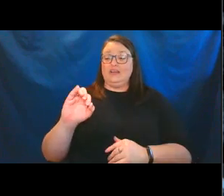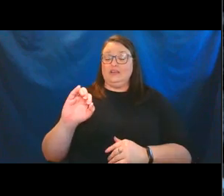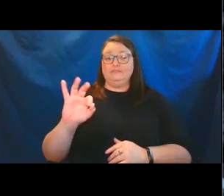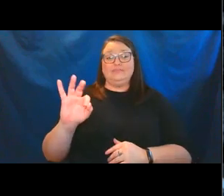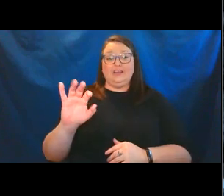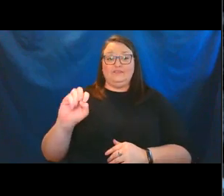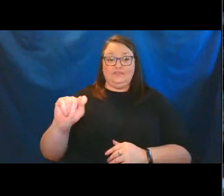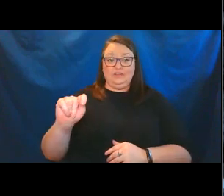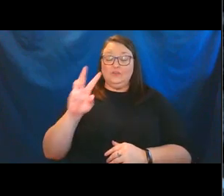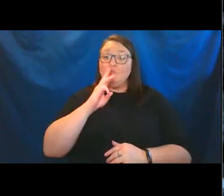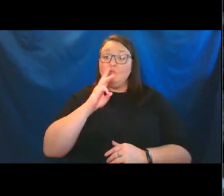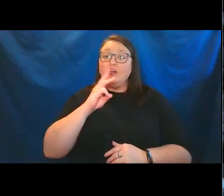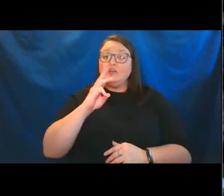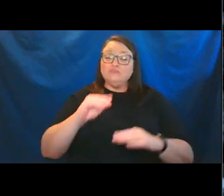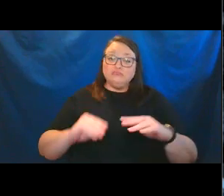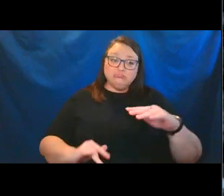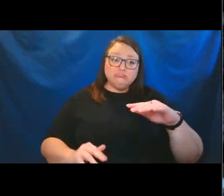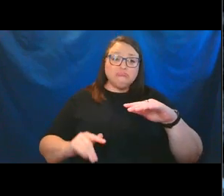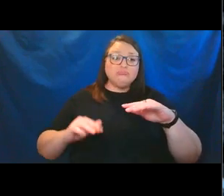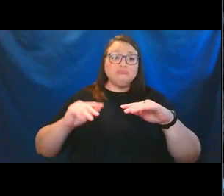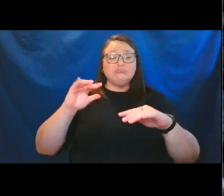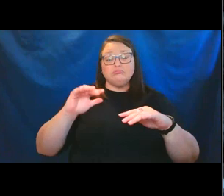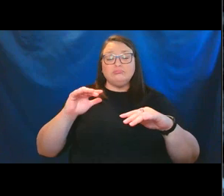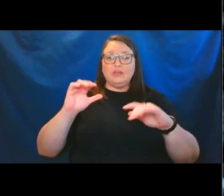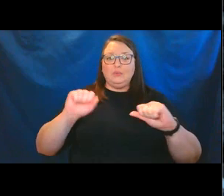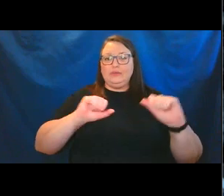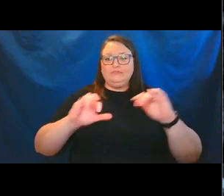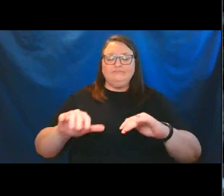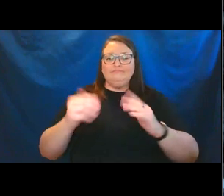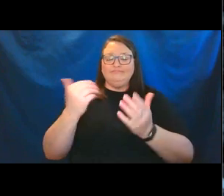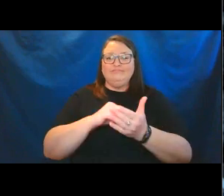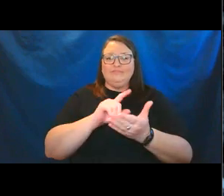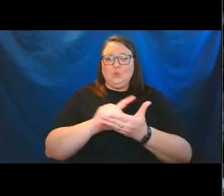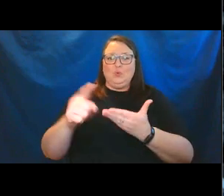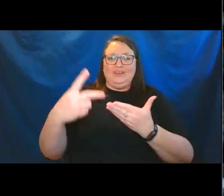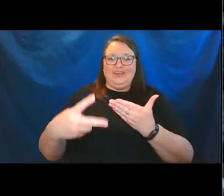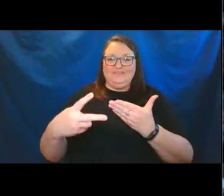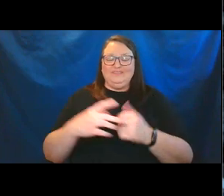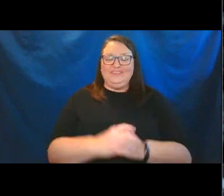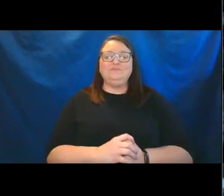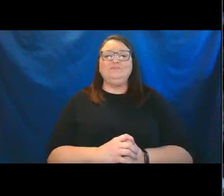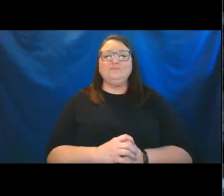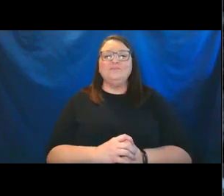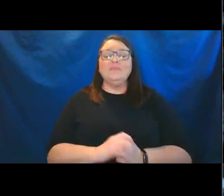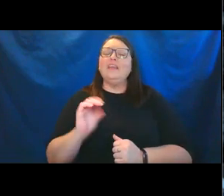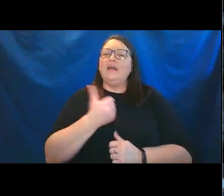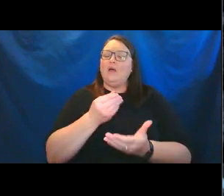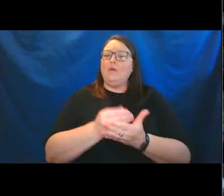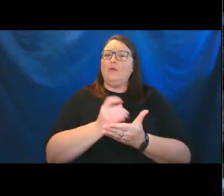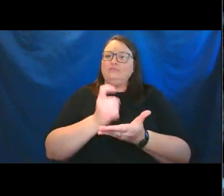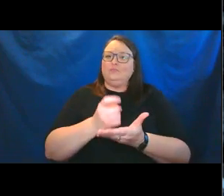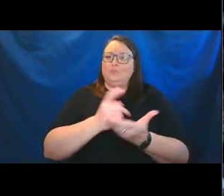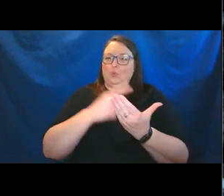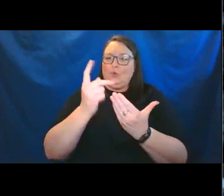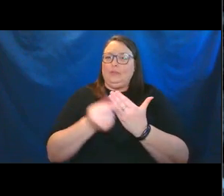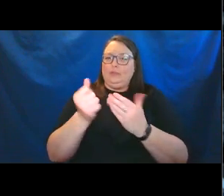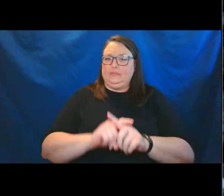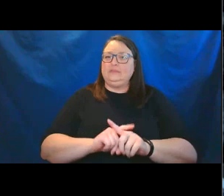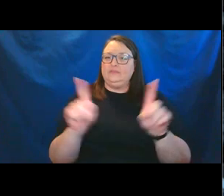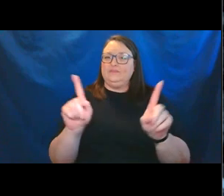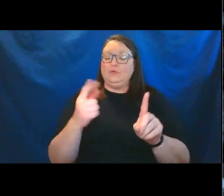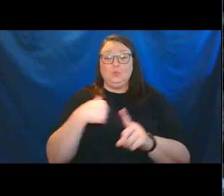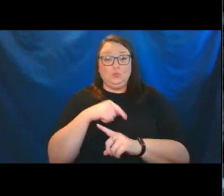week and a half. We come from a little bit different than most all the other grant programs. We're